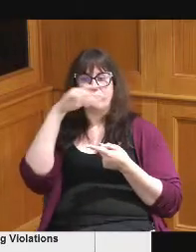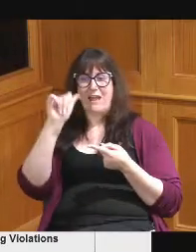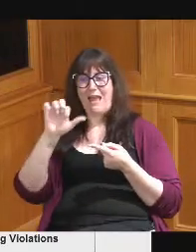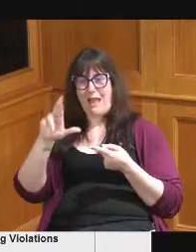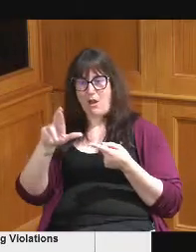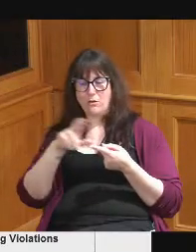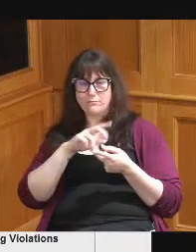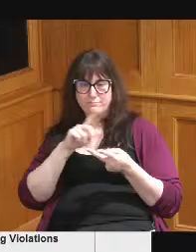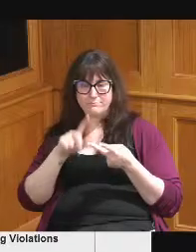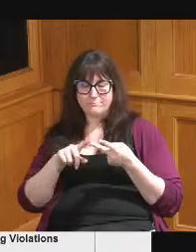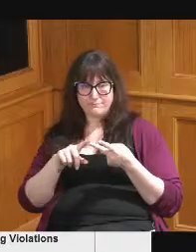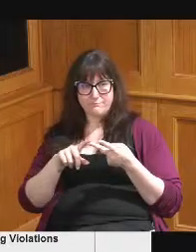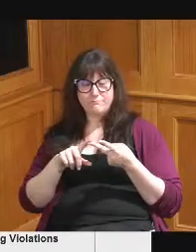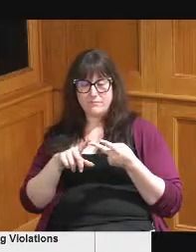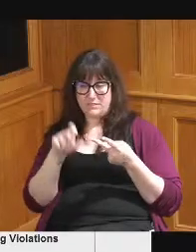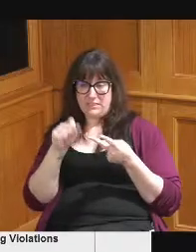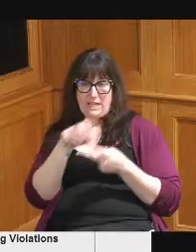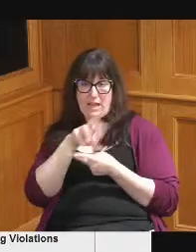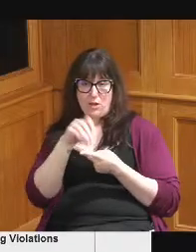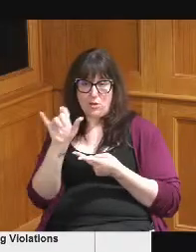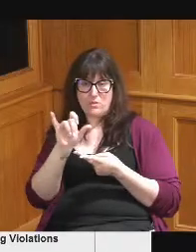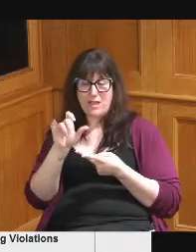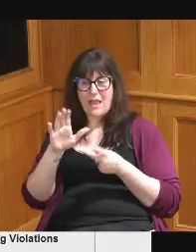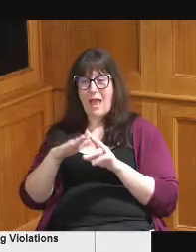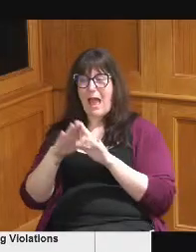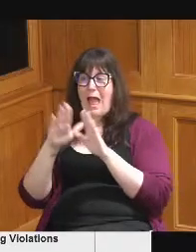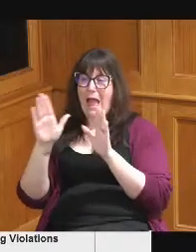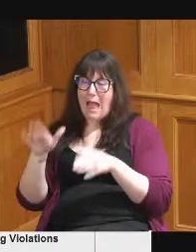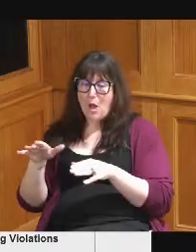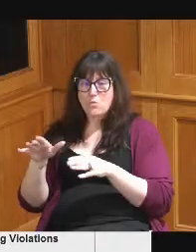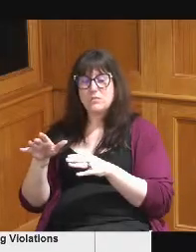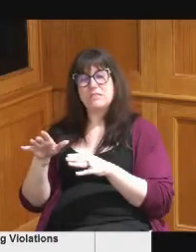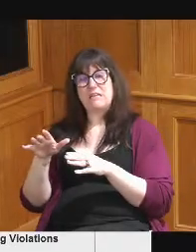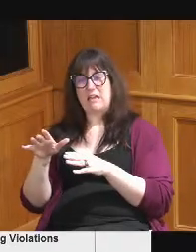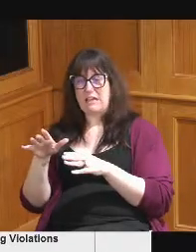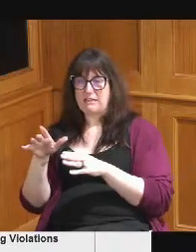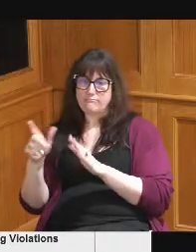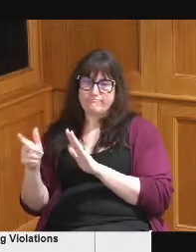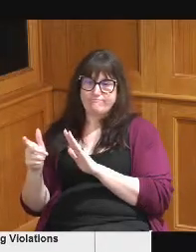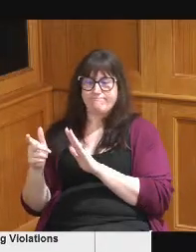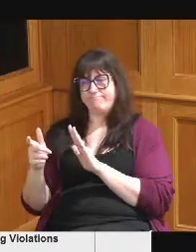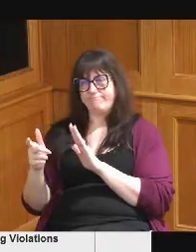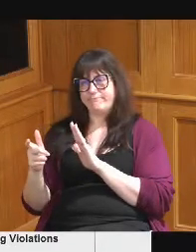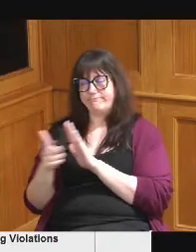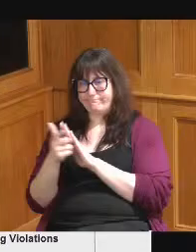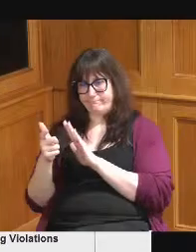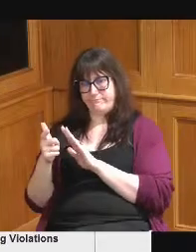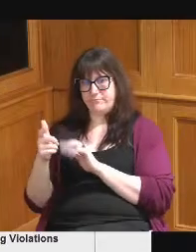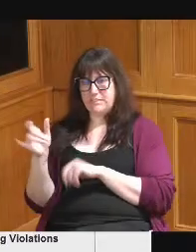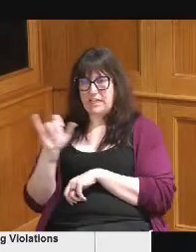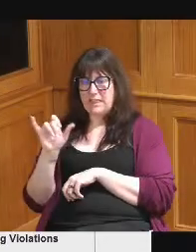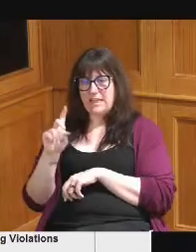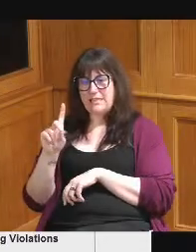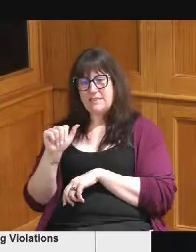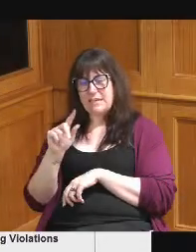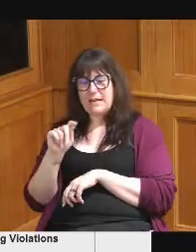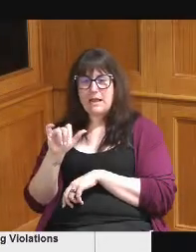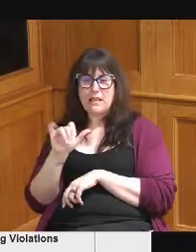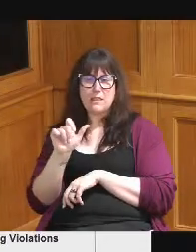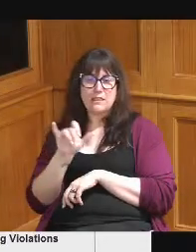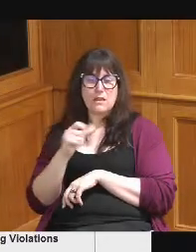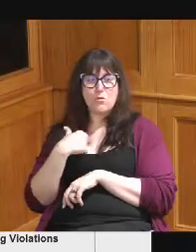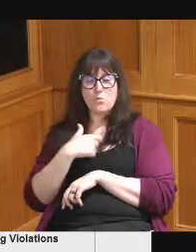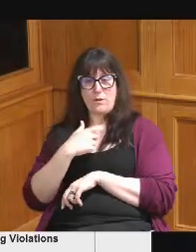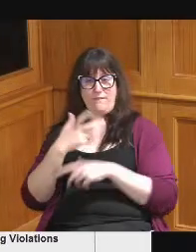over time. Could include things like housing violations. Could include things like data like what we just saw,